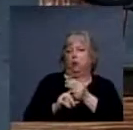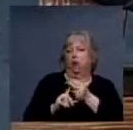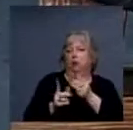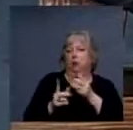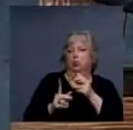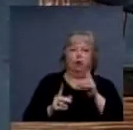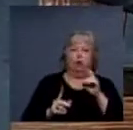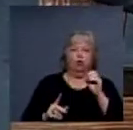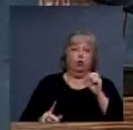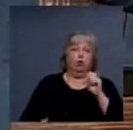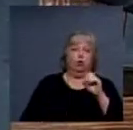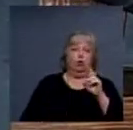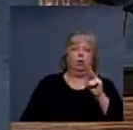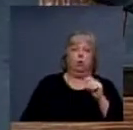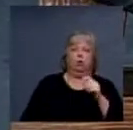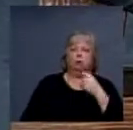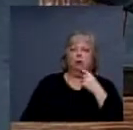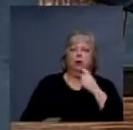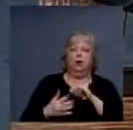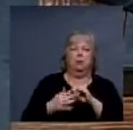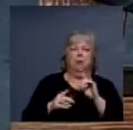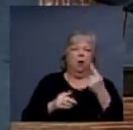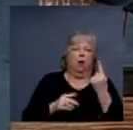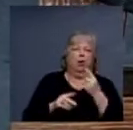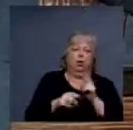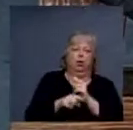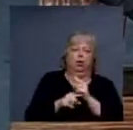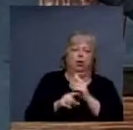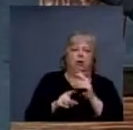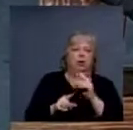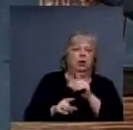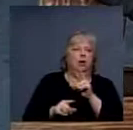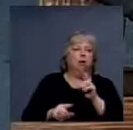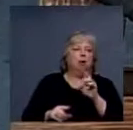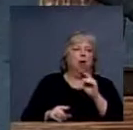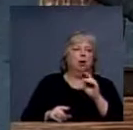resort. But I was always using the Little Rock